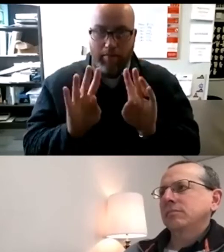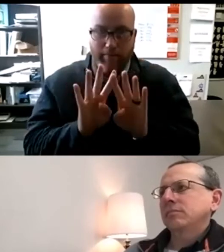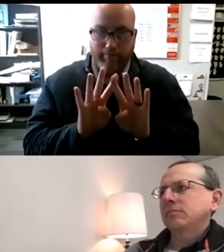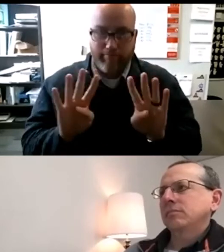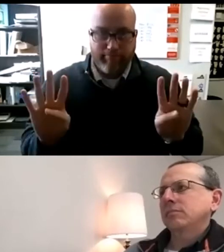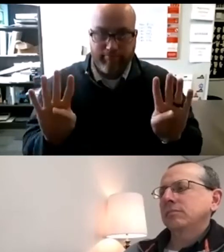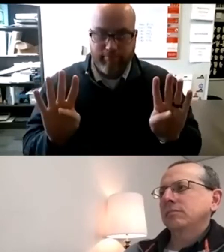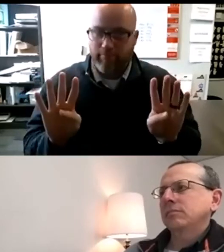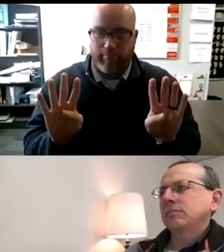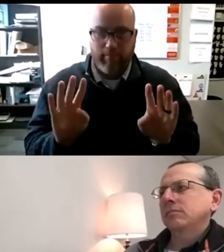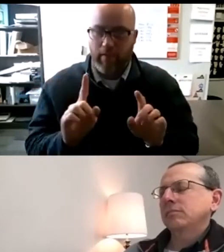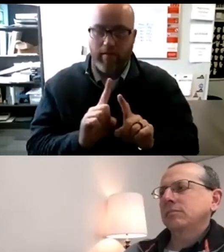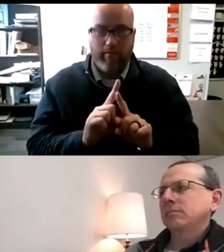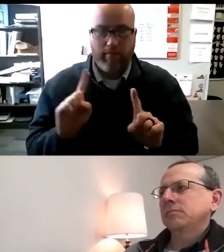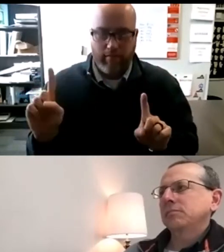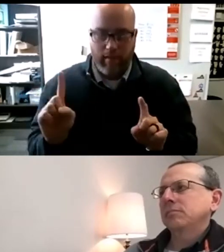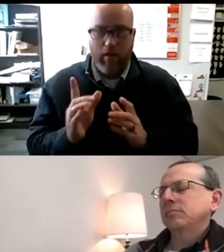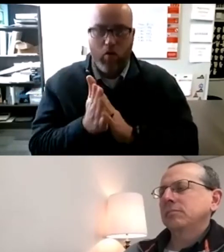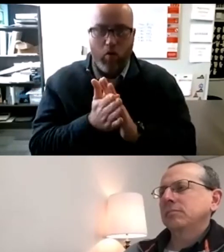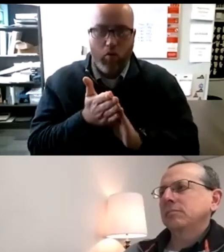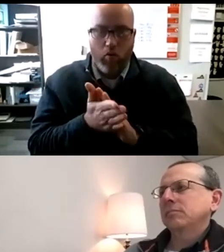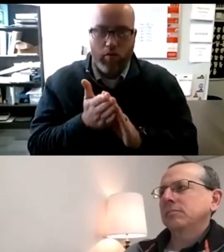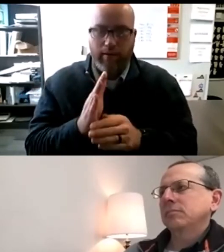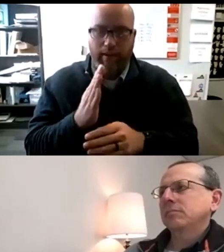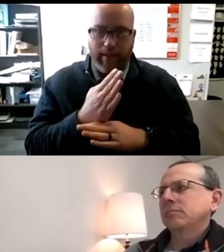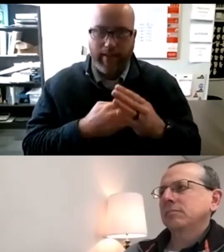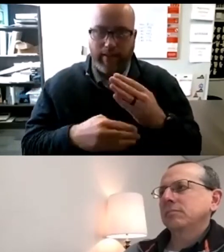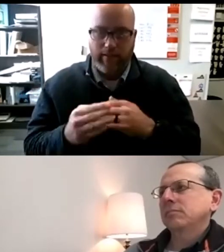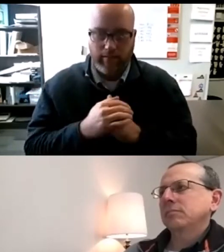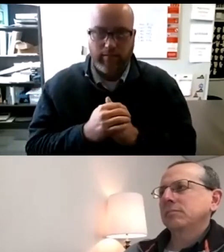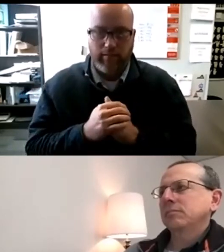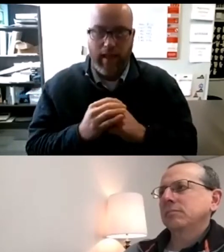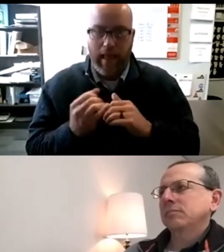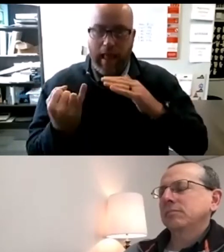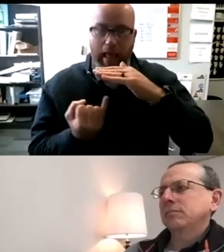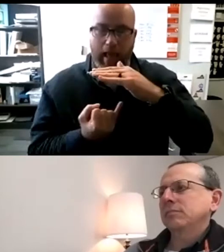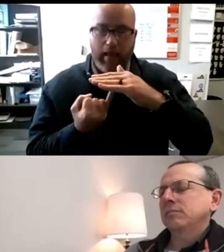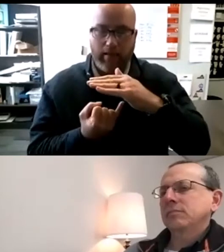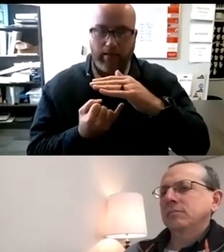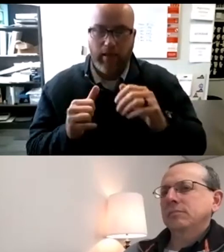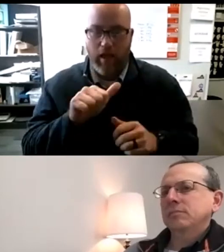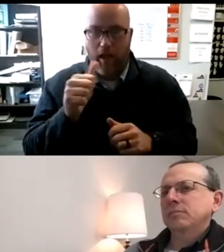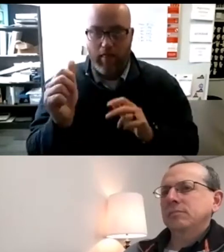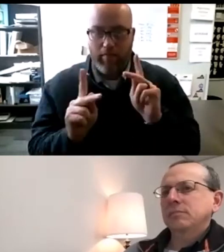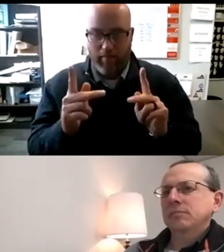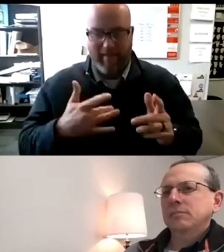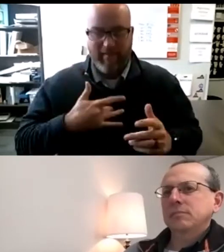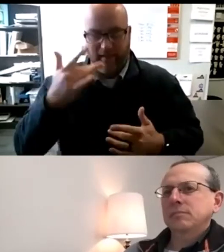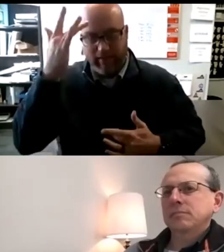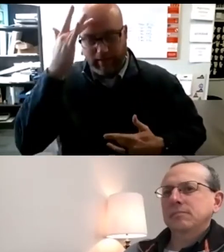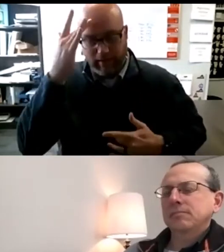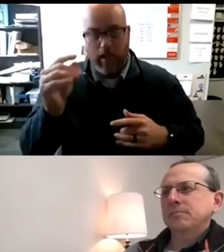often and thoroughly. Isolate from others if you feel ill, and wear your mask.